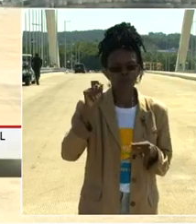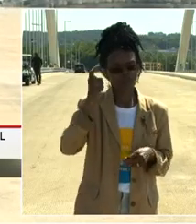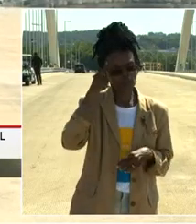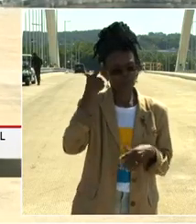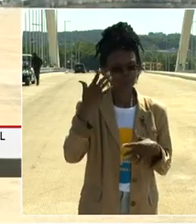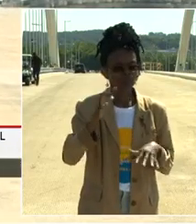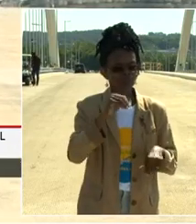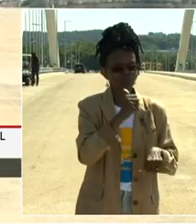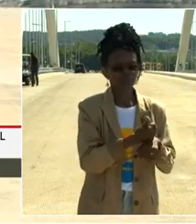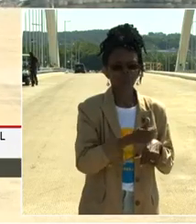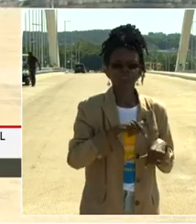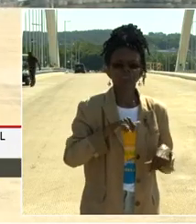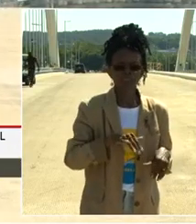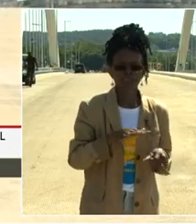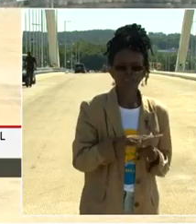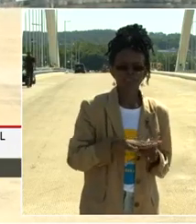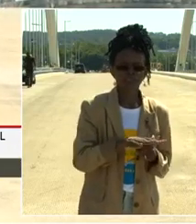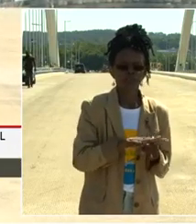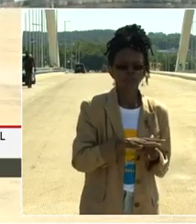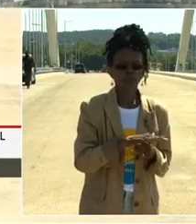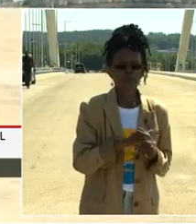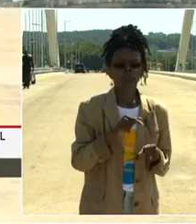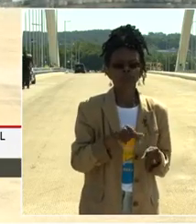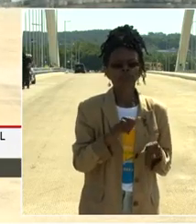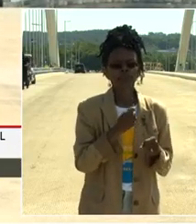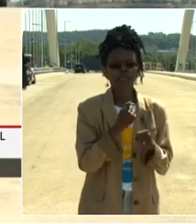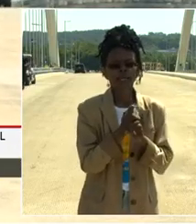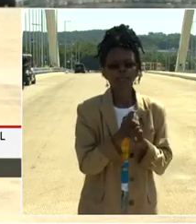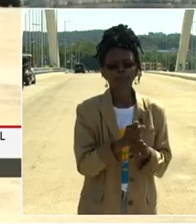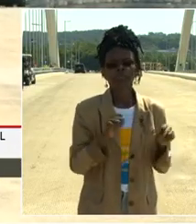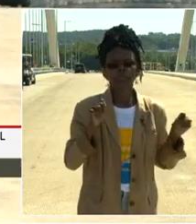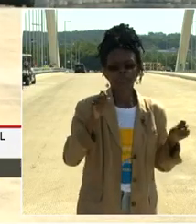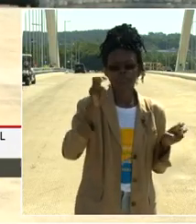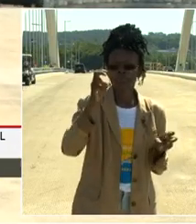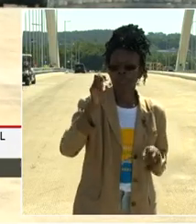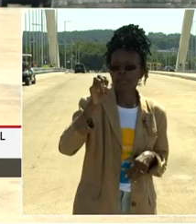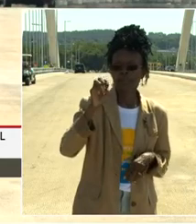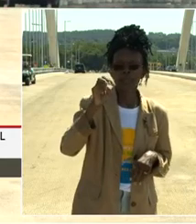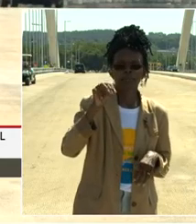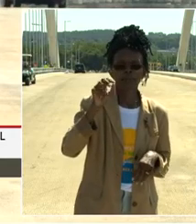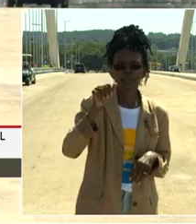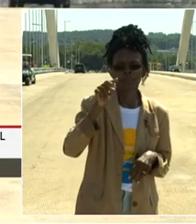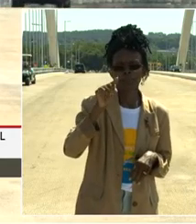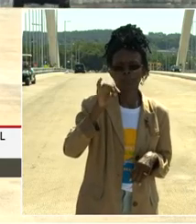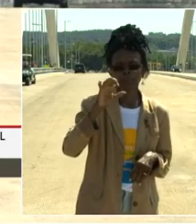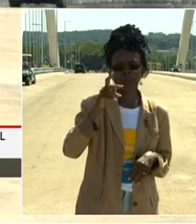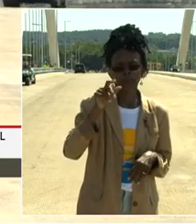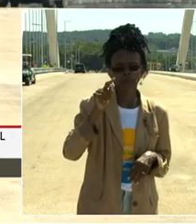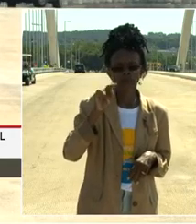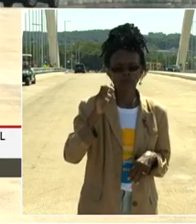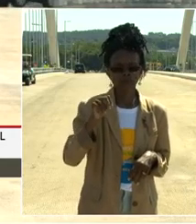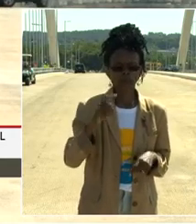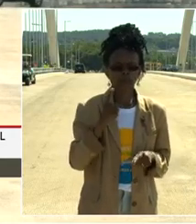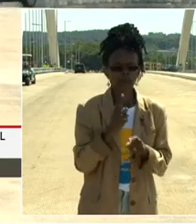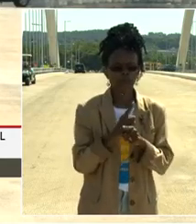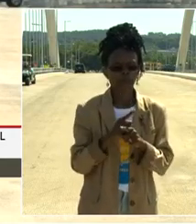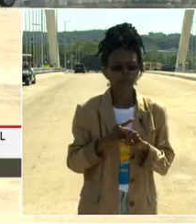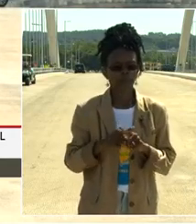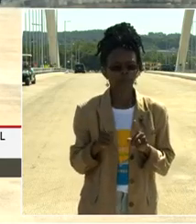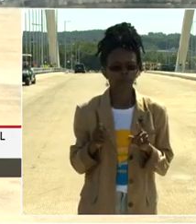role in the Emancipation Proclamation, as we all know, but in so many other steps towards freedom.